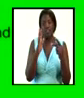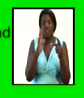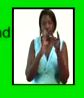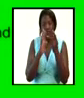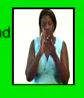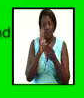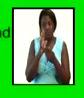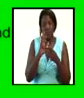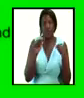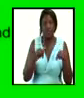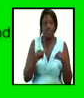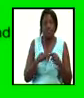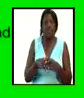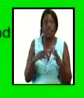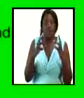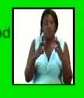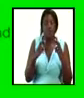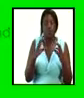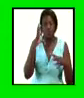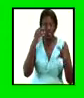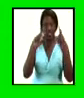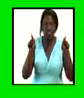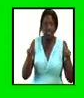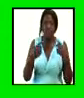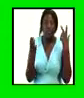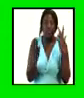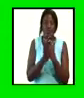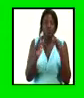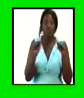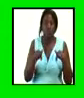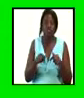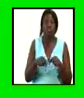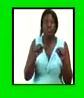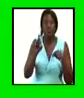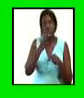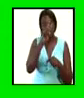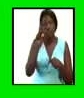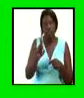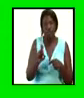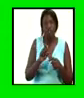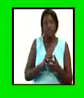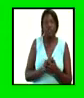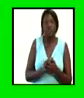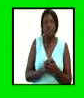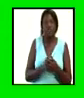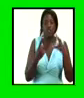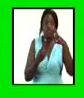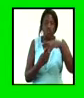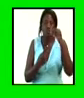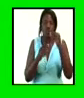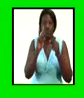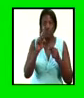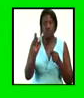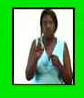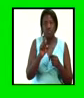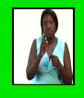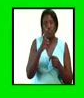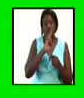Second Language, and I hope you've learned something new from it. Here's the question for today's program. Choose only one